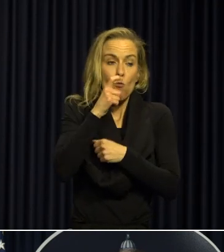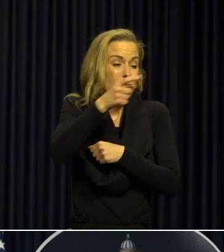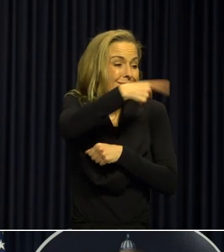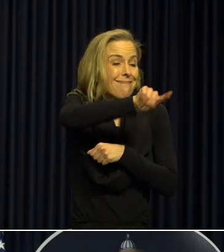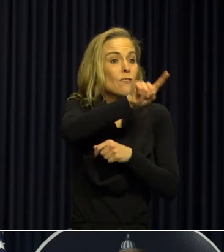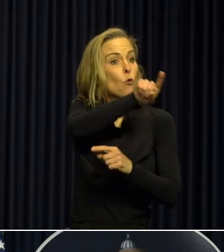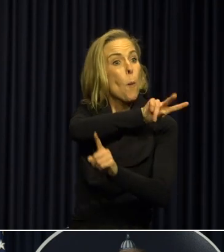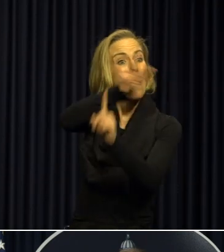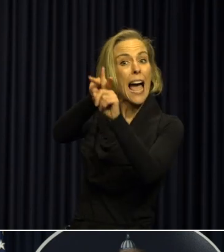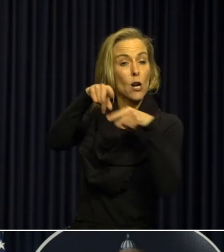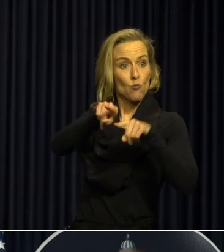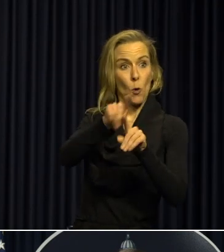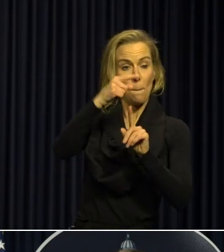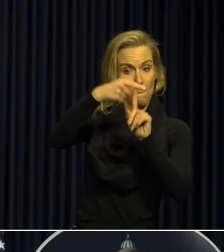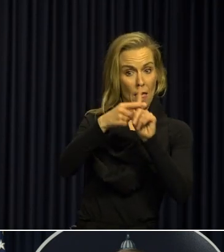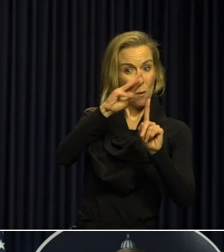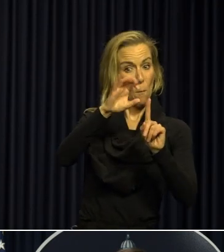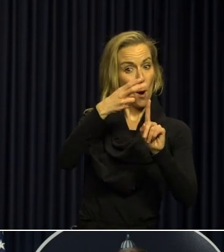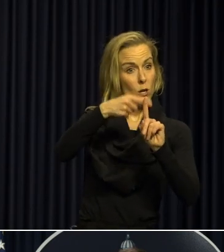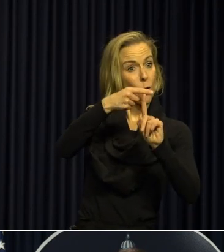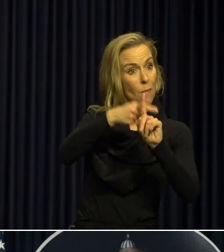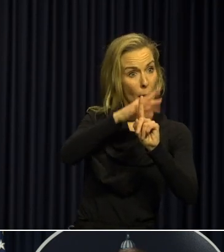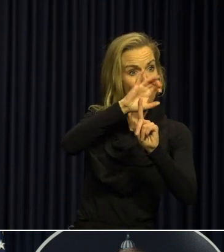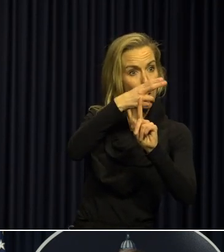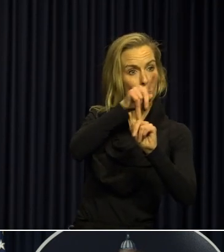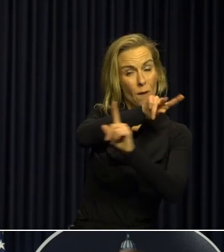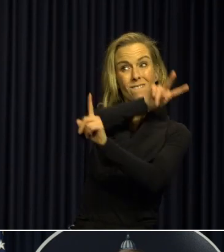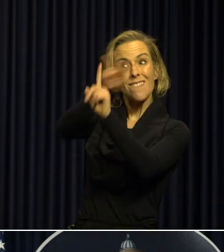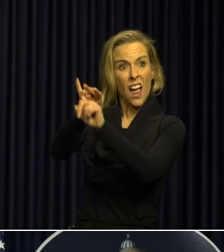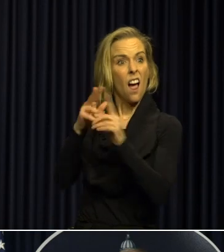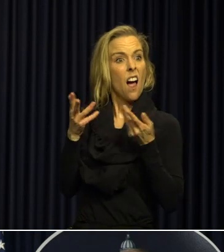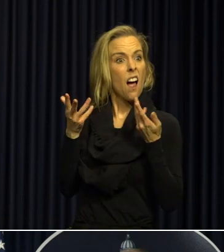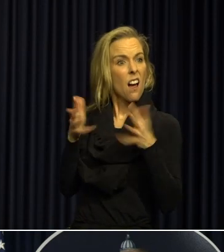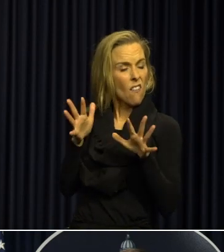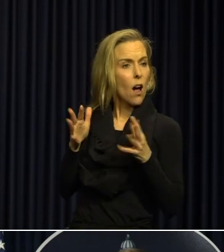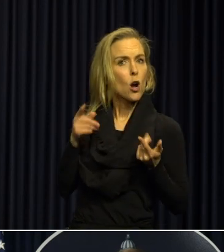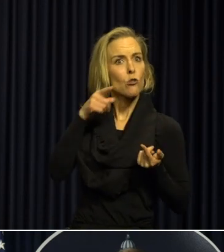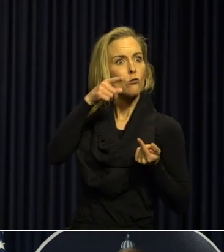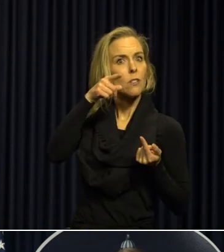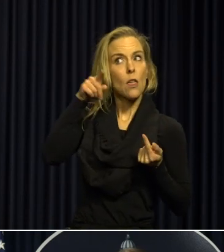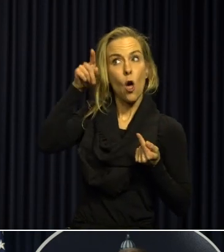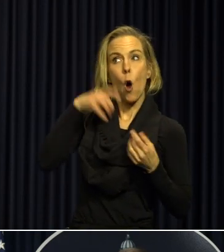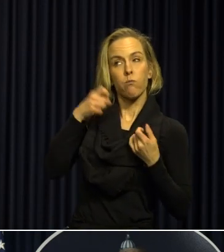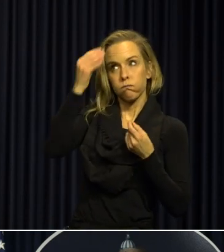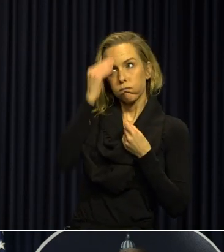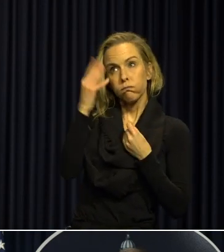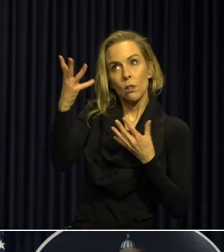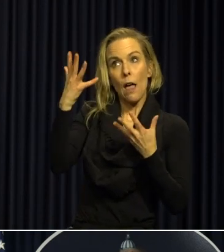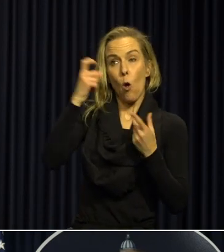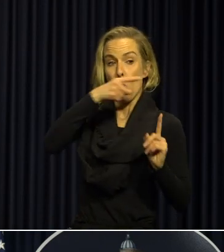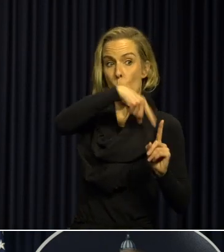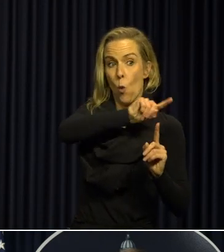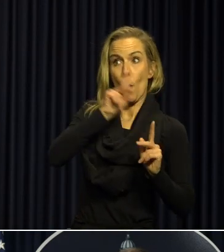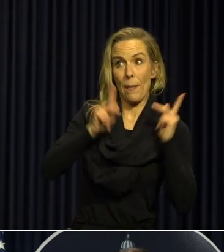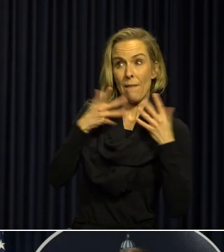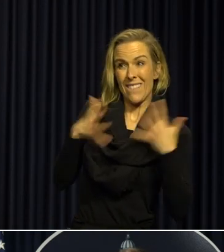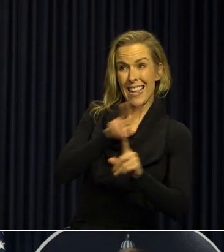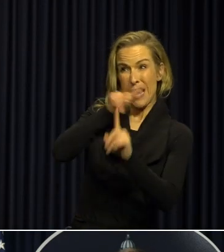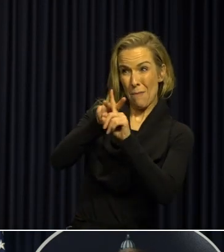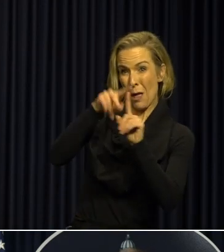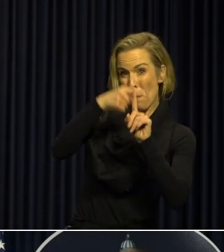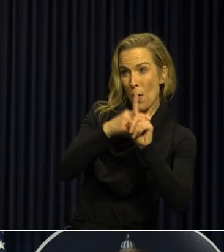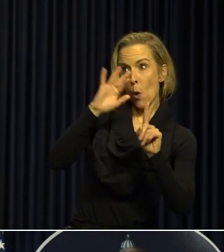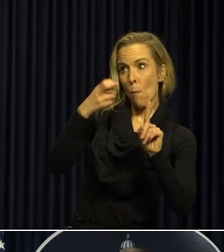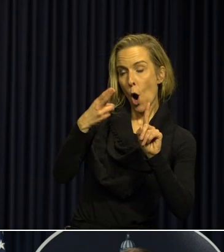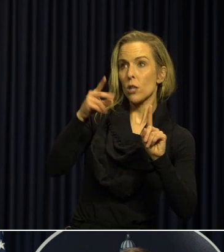that hasn't been helped this week. That ought to be our goal. If you applied in March, you ought to hear from